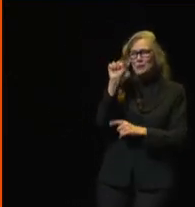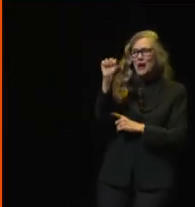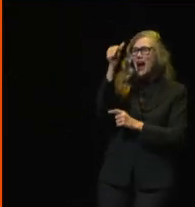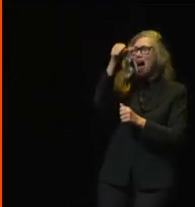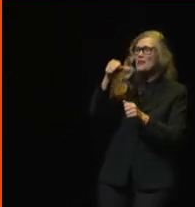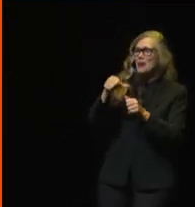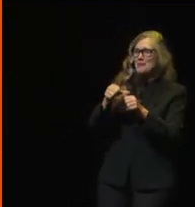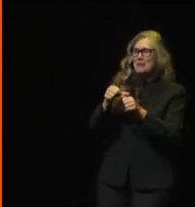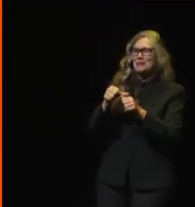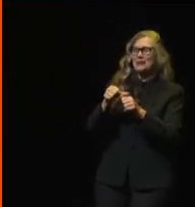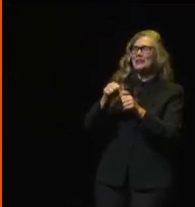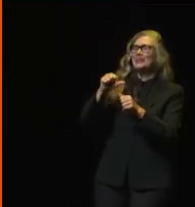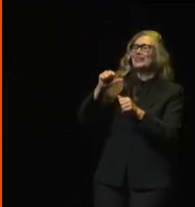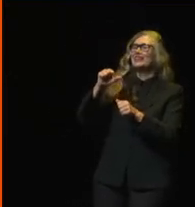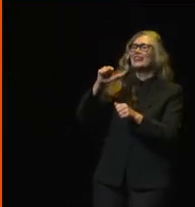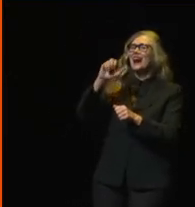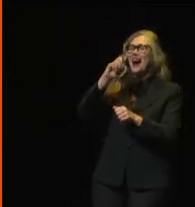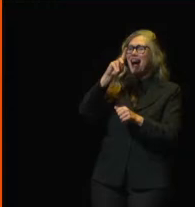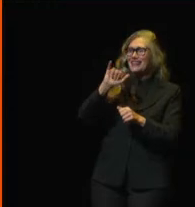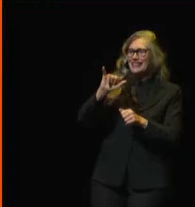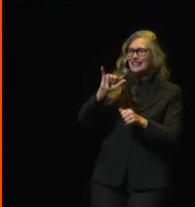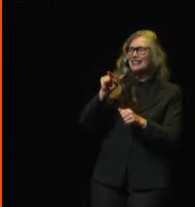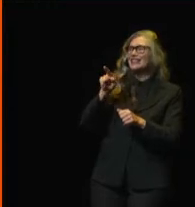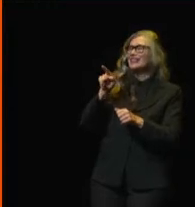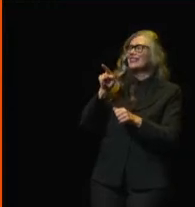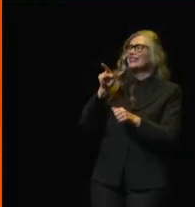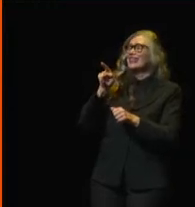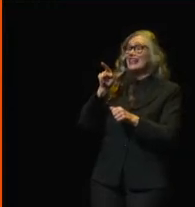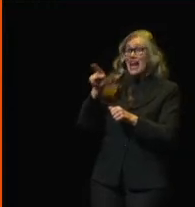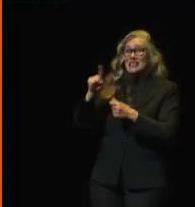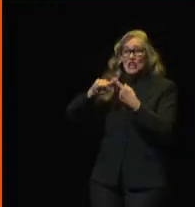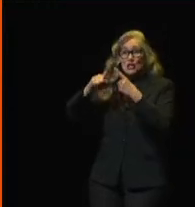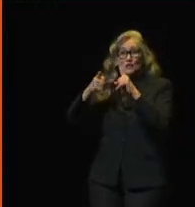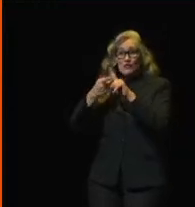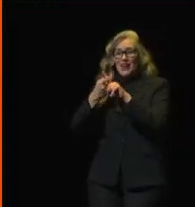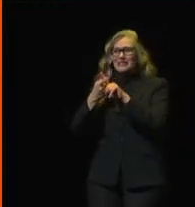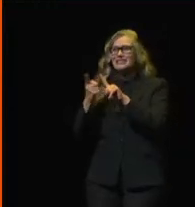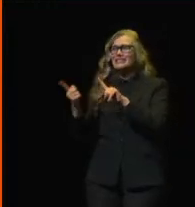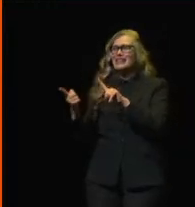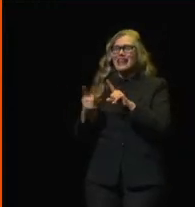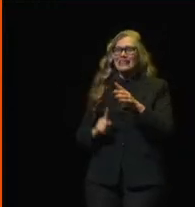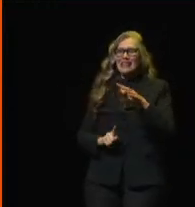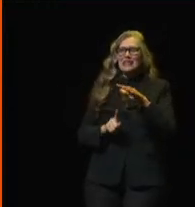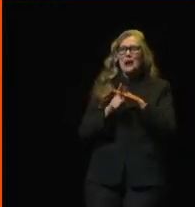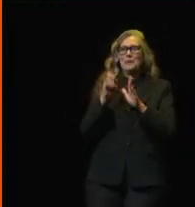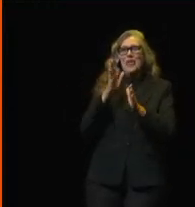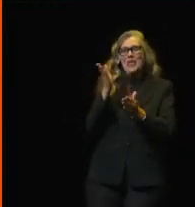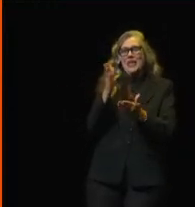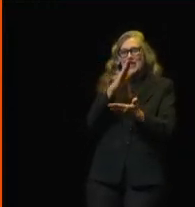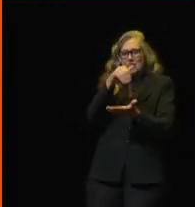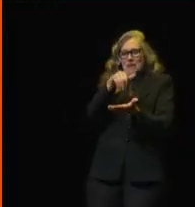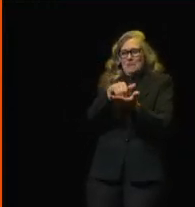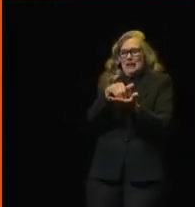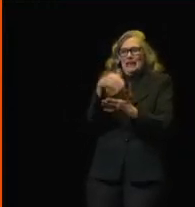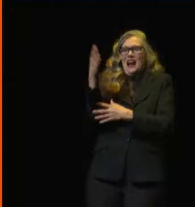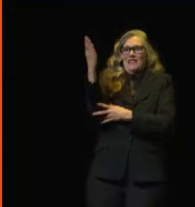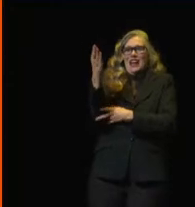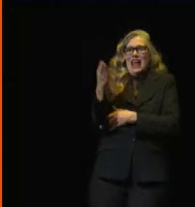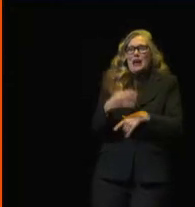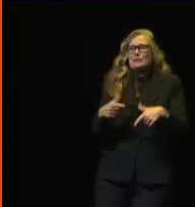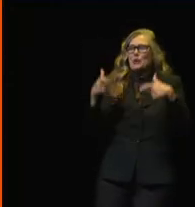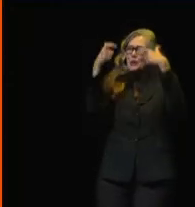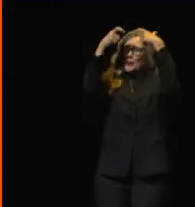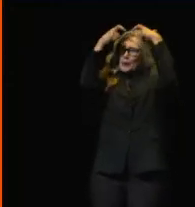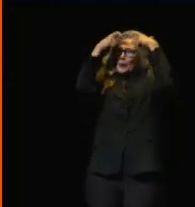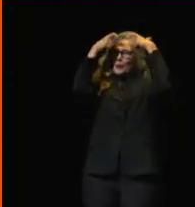the middle of a lecture by Jay Bybee and putting their Abu Ghraib-style hoods on their heads, standing for a minute